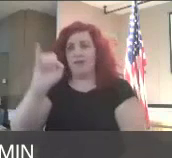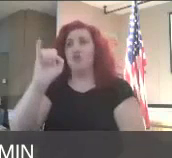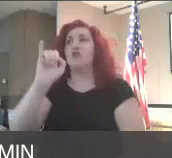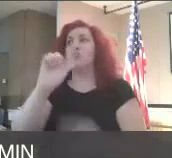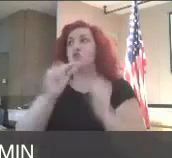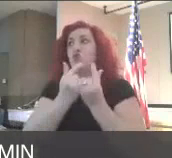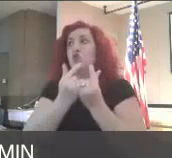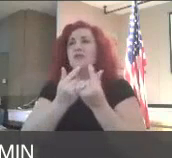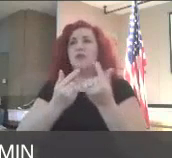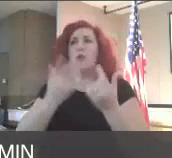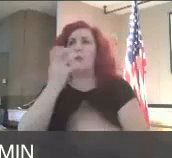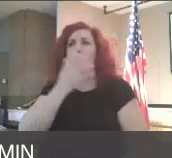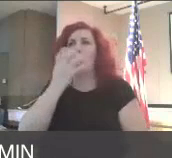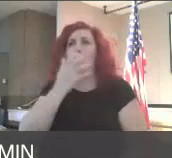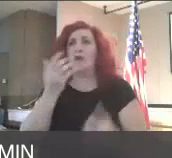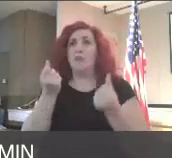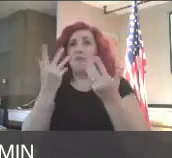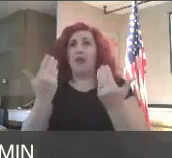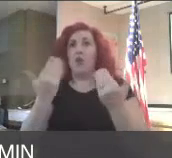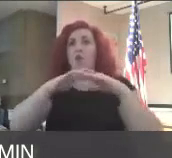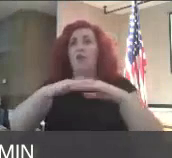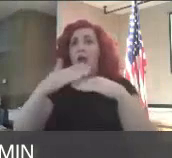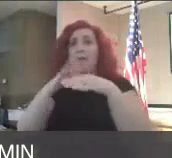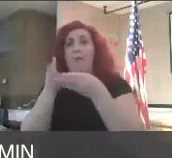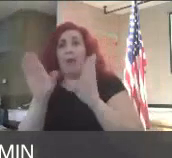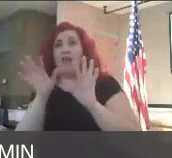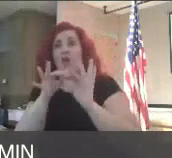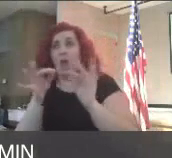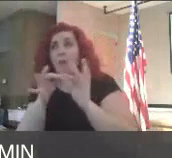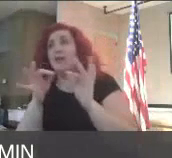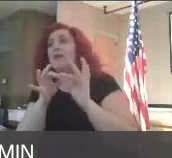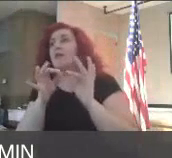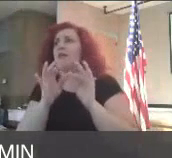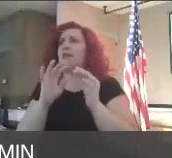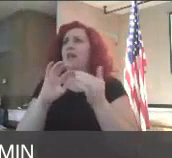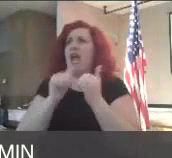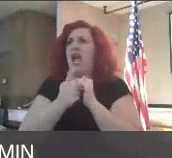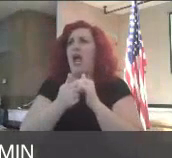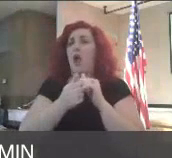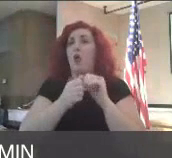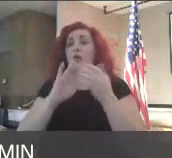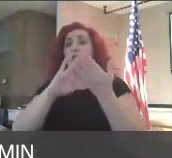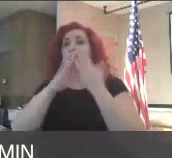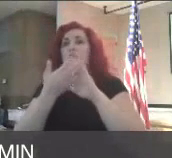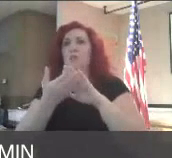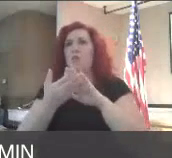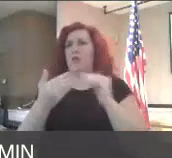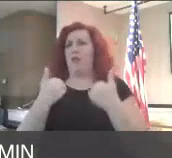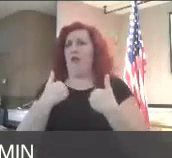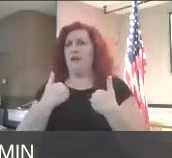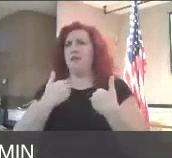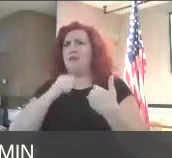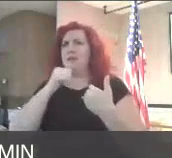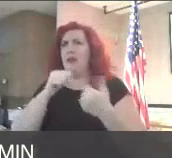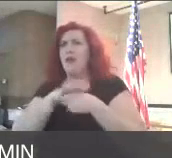182 different community of interest groupings where you can see where there's a high amount of overlap and public comment in a certain area and sort of how it spreads out to the community